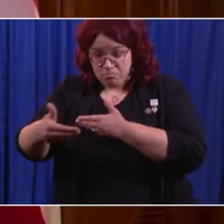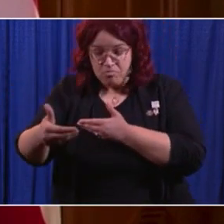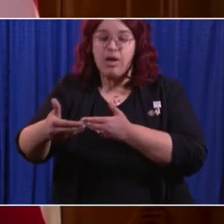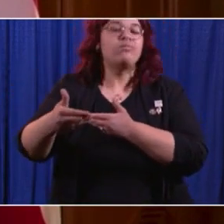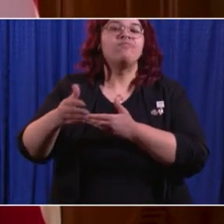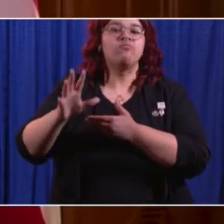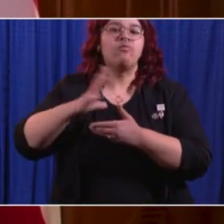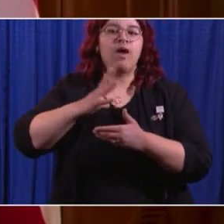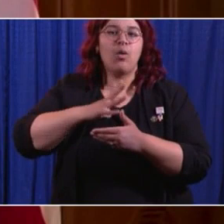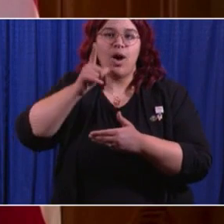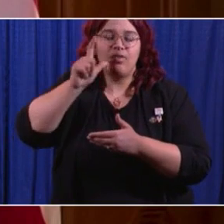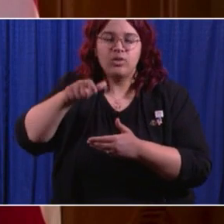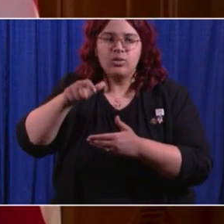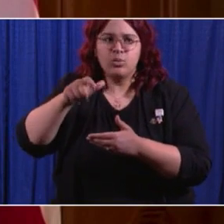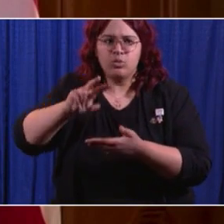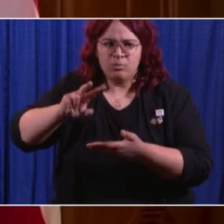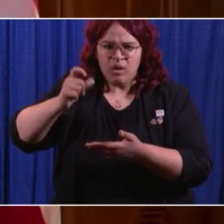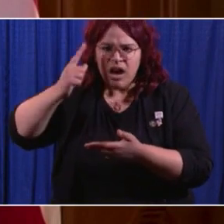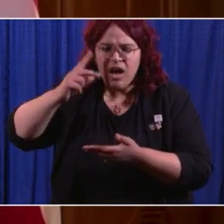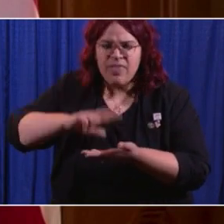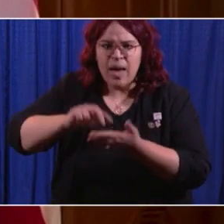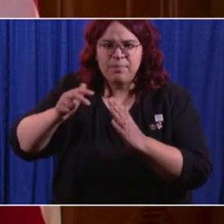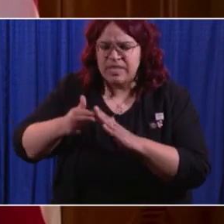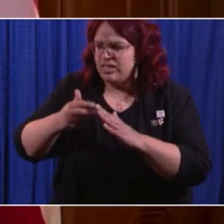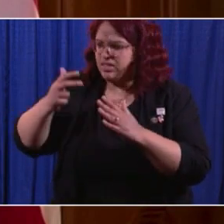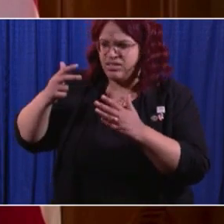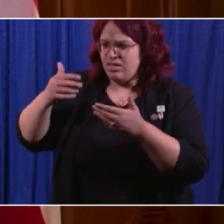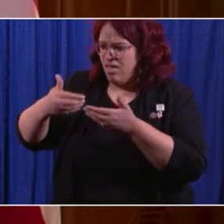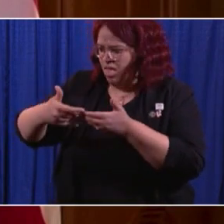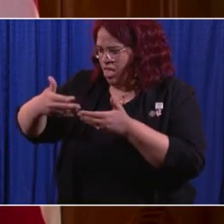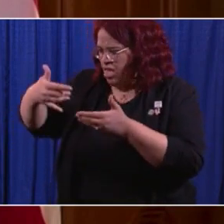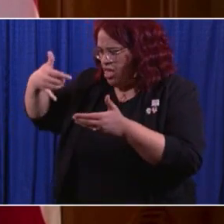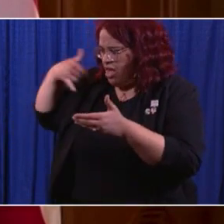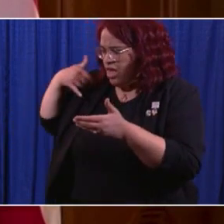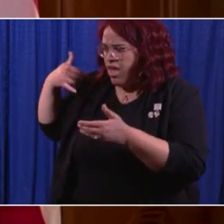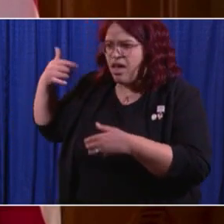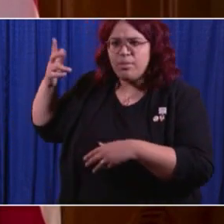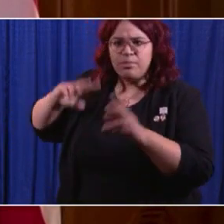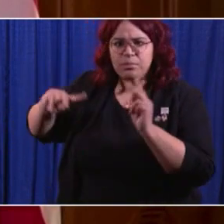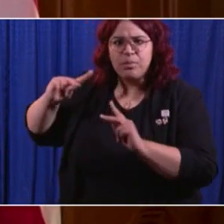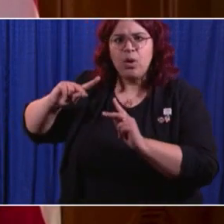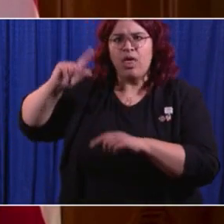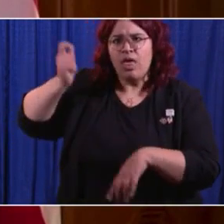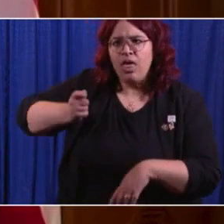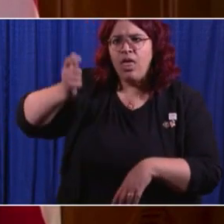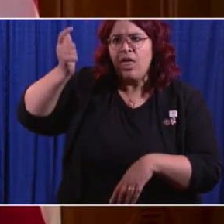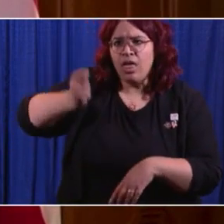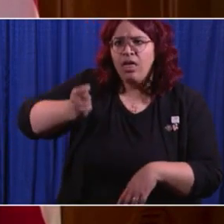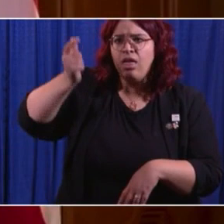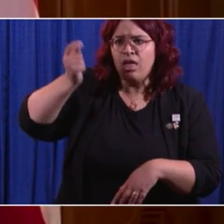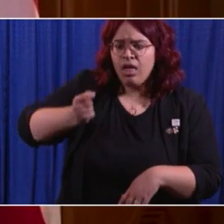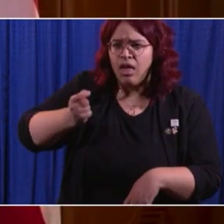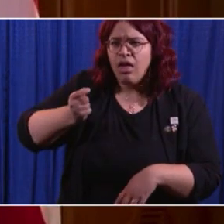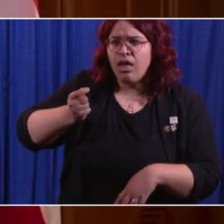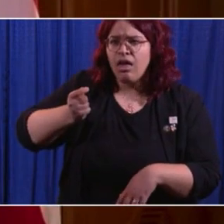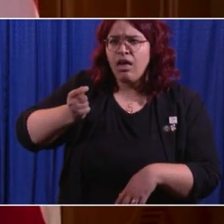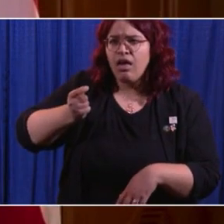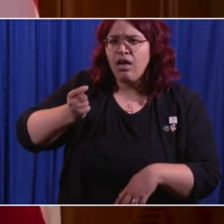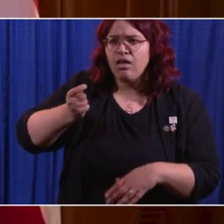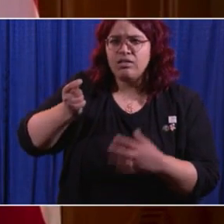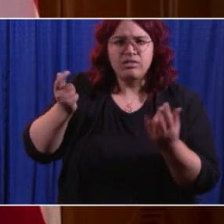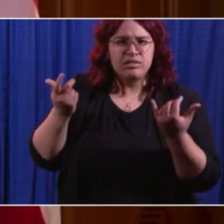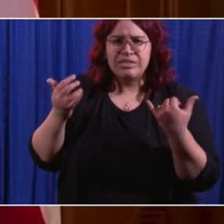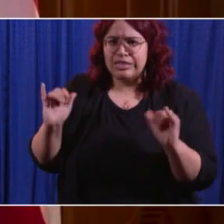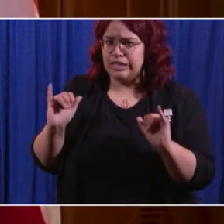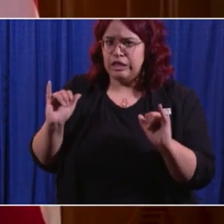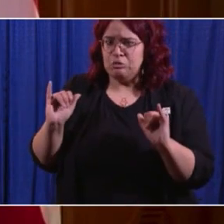more, people who have been collecting unemployment benefits prior to December 6th still are not